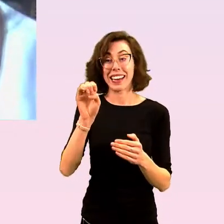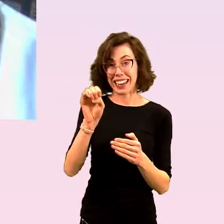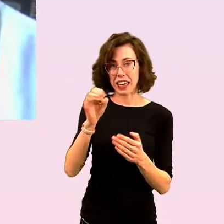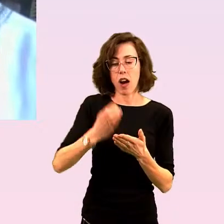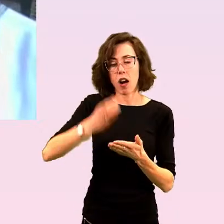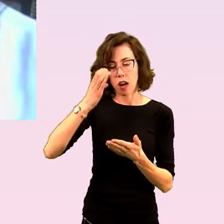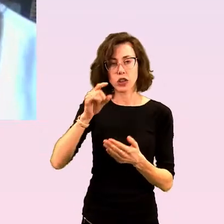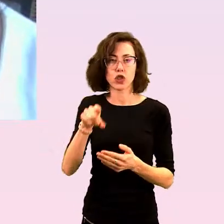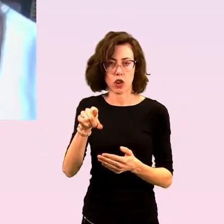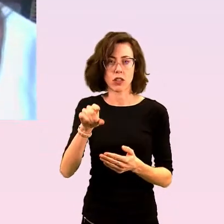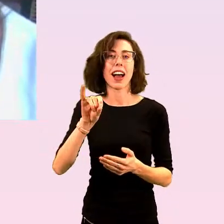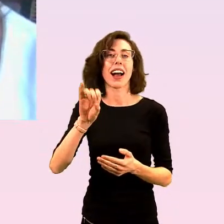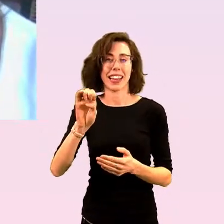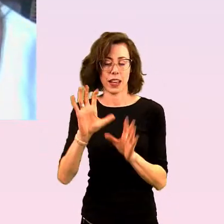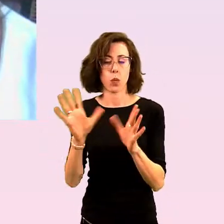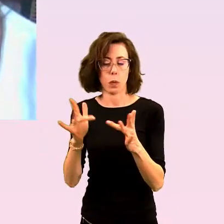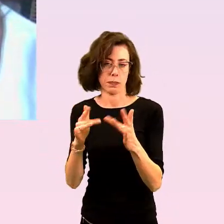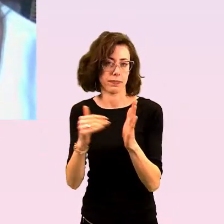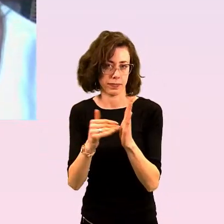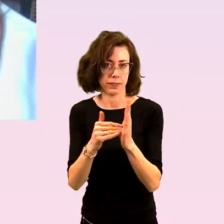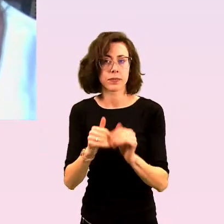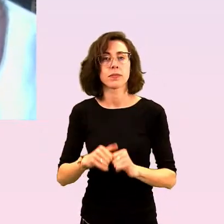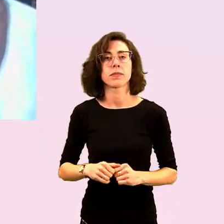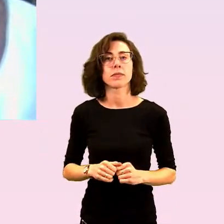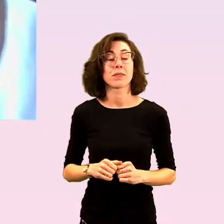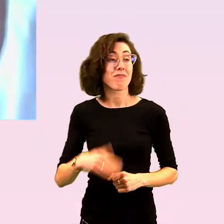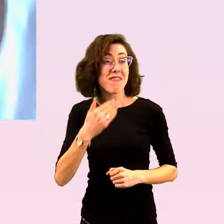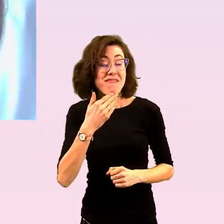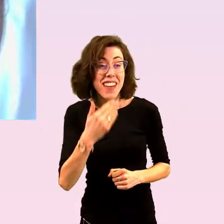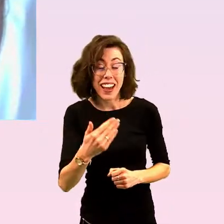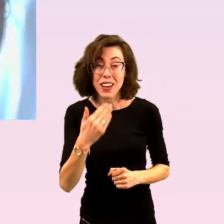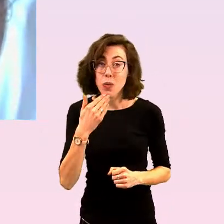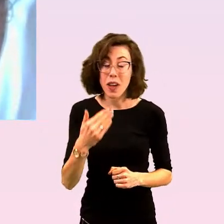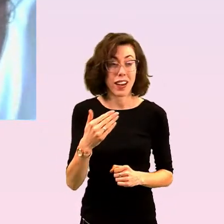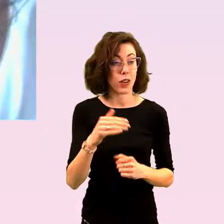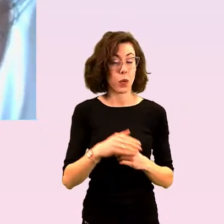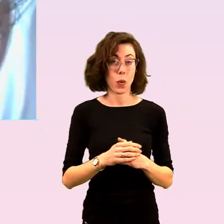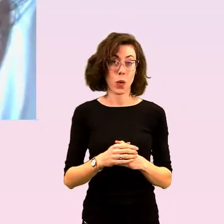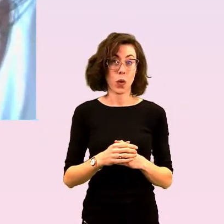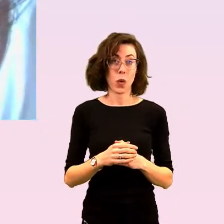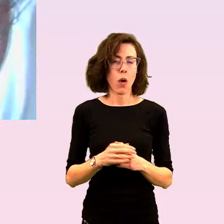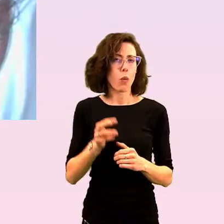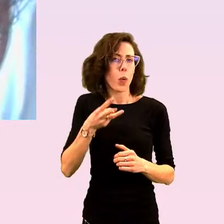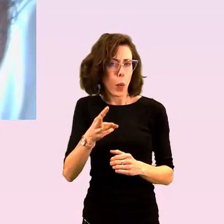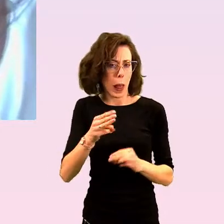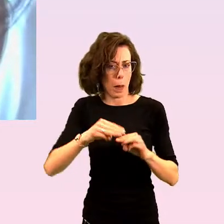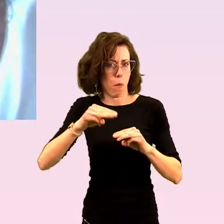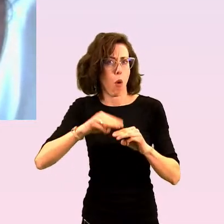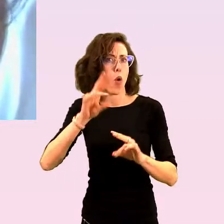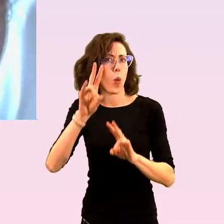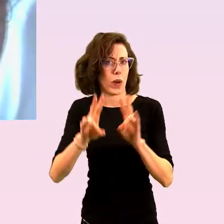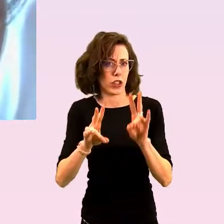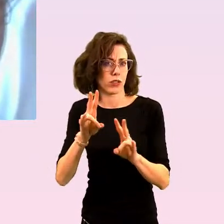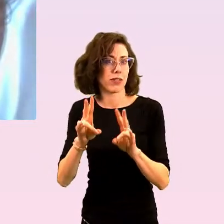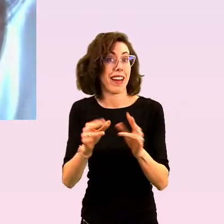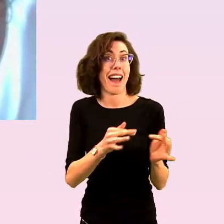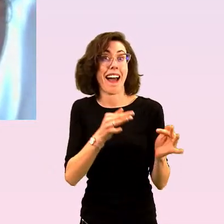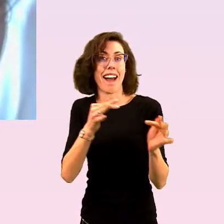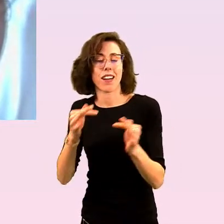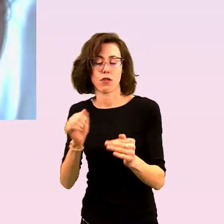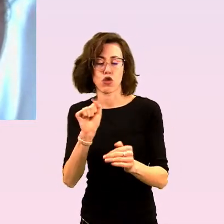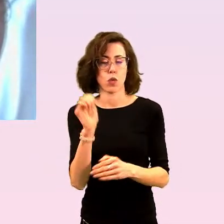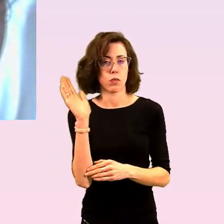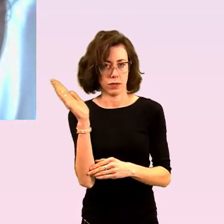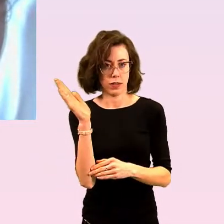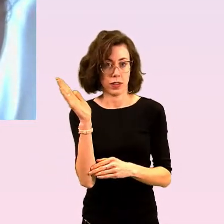ecollege.ie. Perfect. Well, listen, thank you so much for answering those questions. We will have more questions for our panel after their presentations, but for